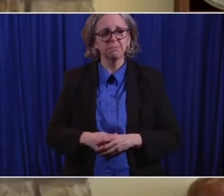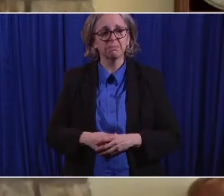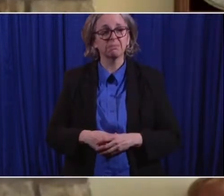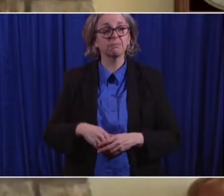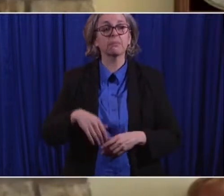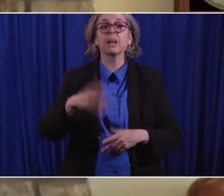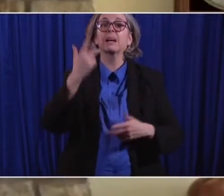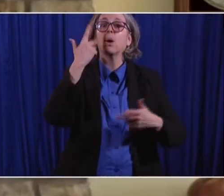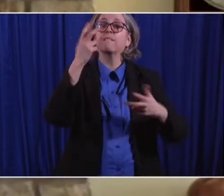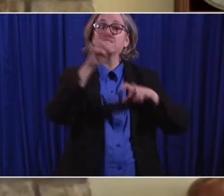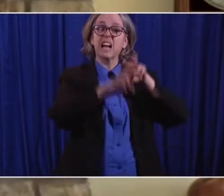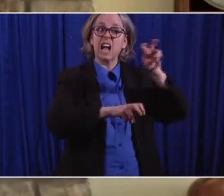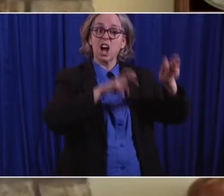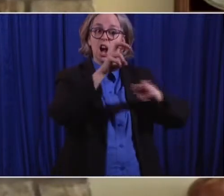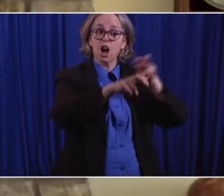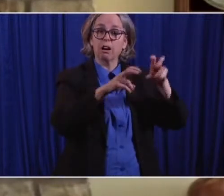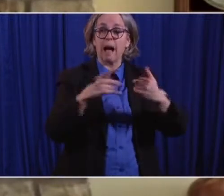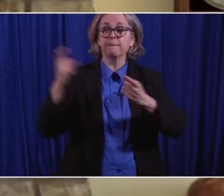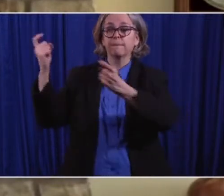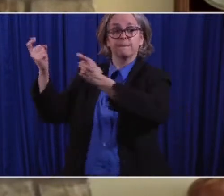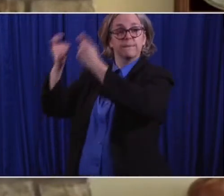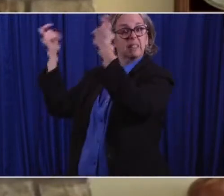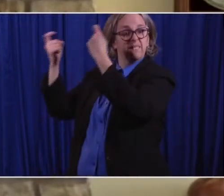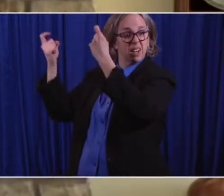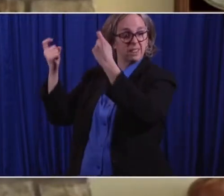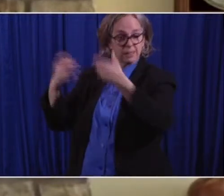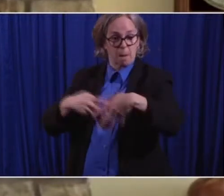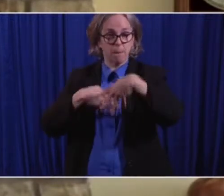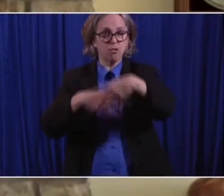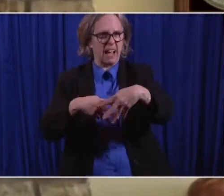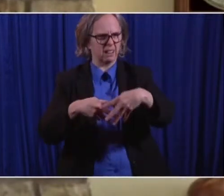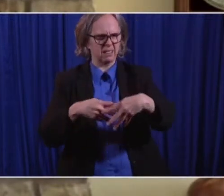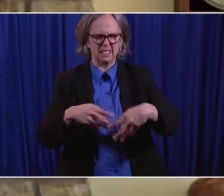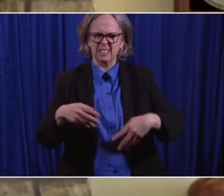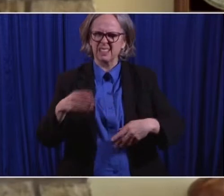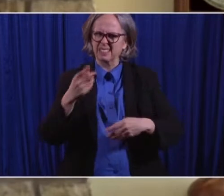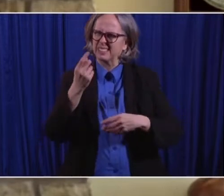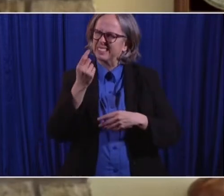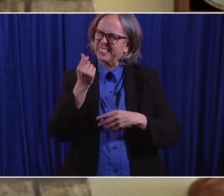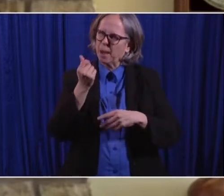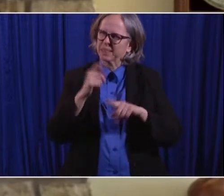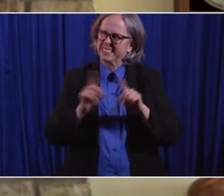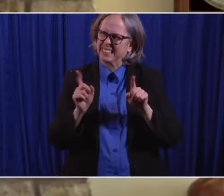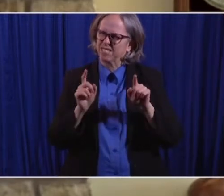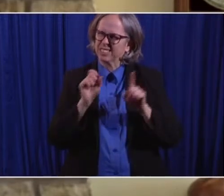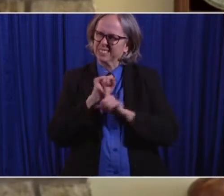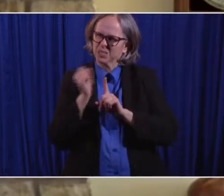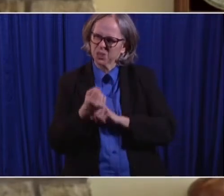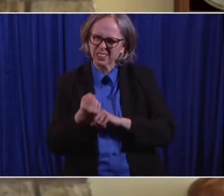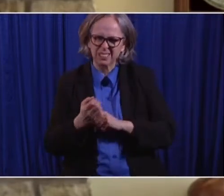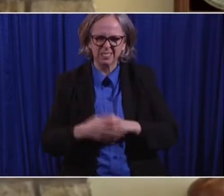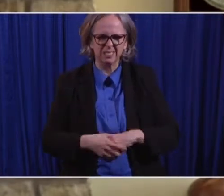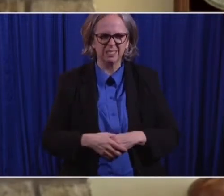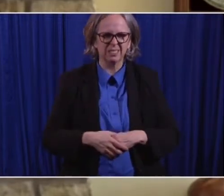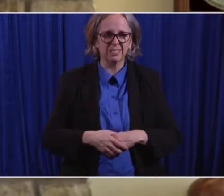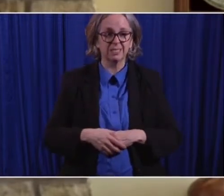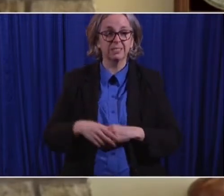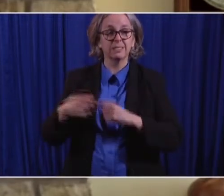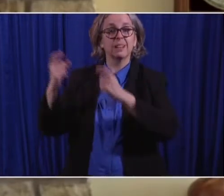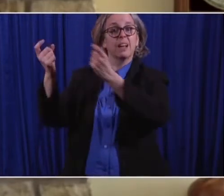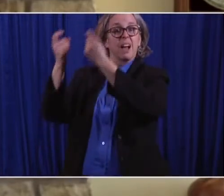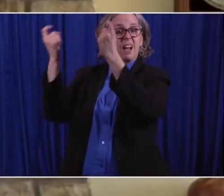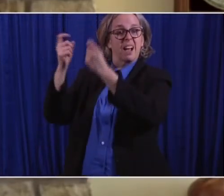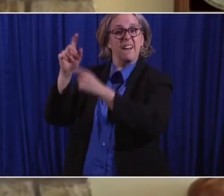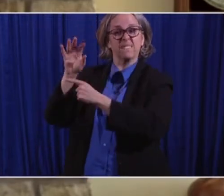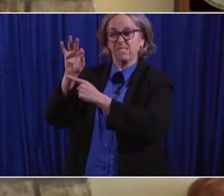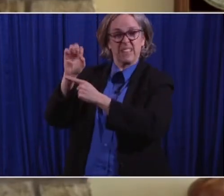and parades. They're a little different. Particularly, festivals can have a lot of people gathering very, very closely. We